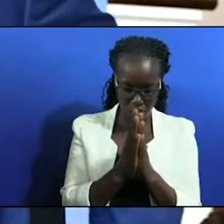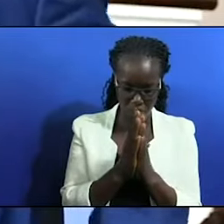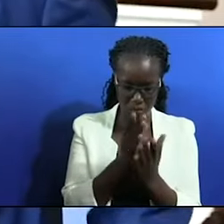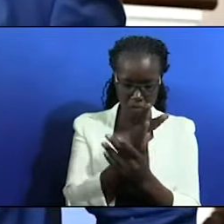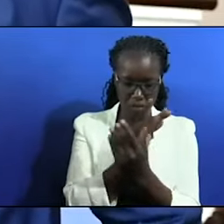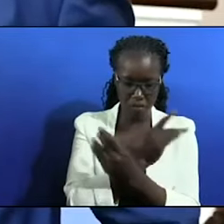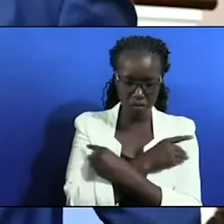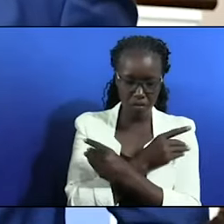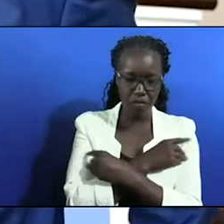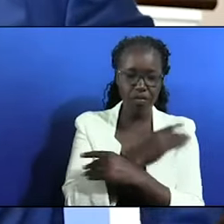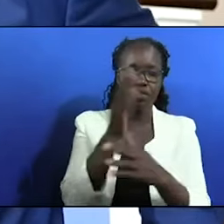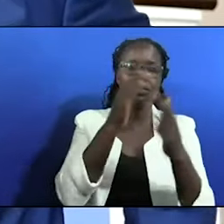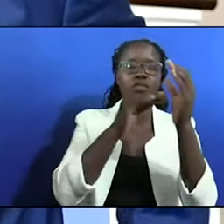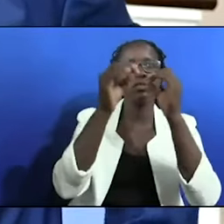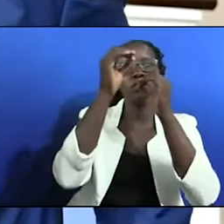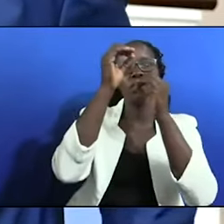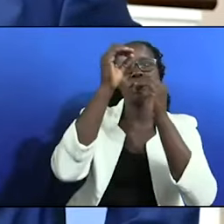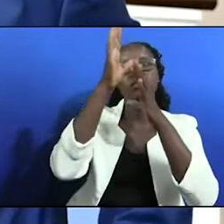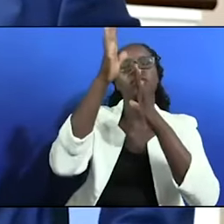Our dear Heavenly Father,